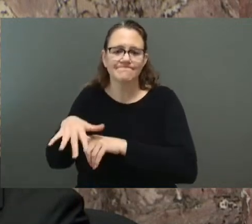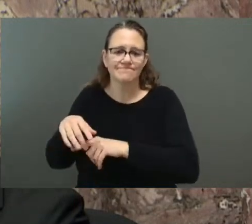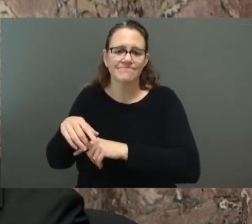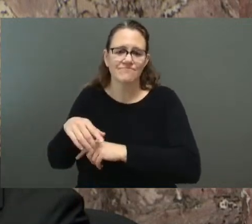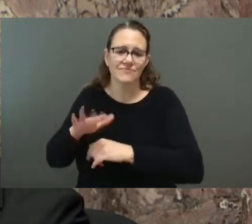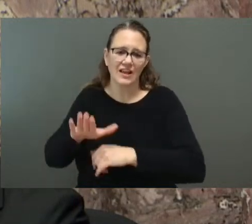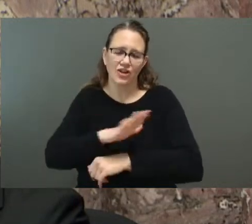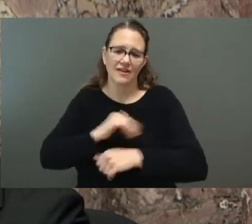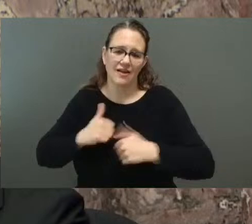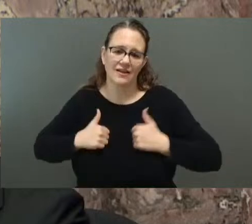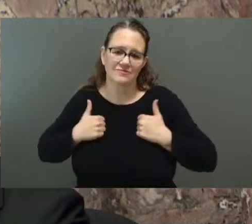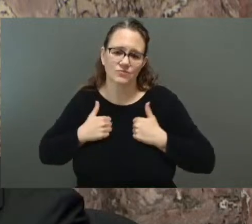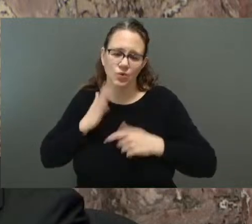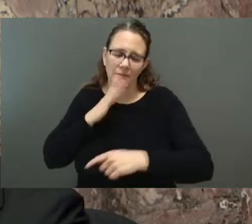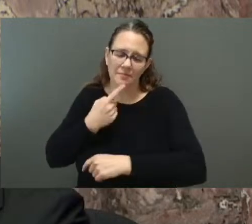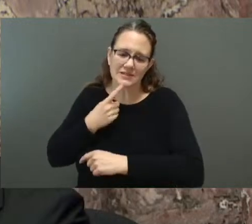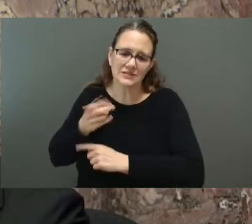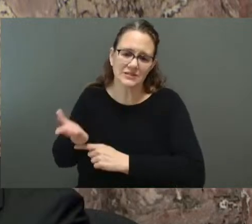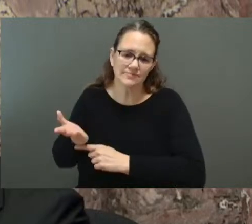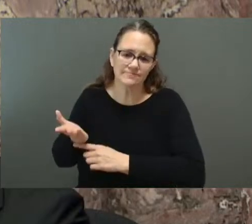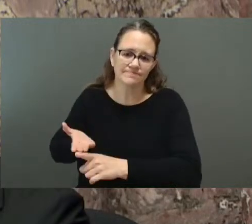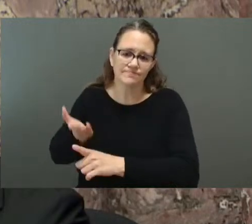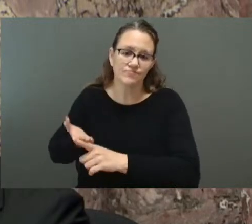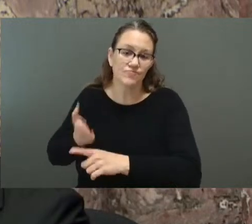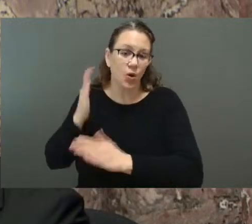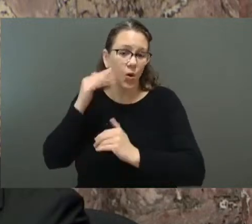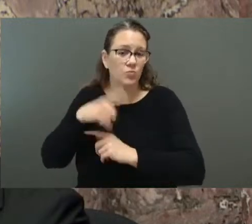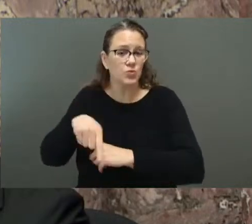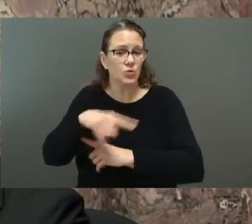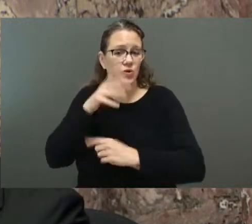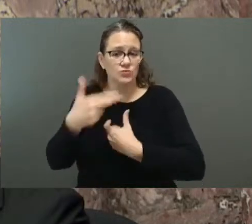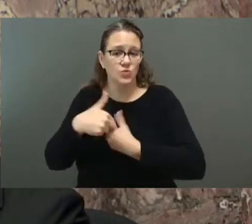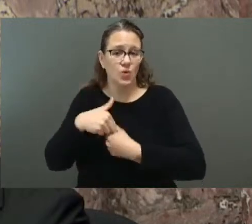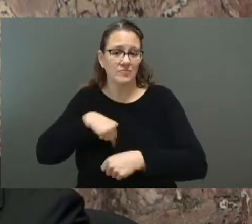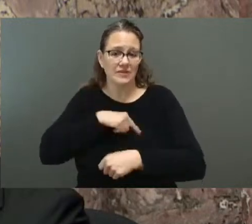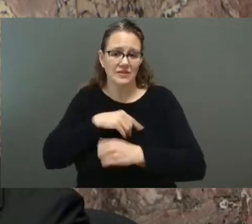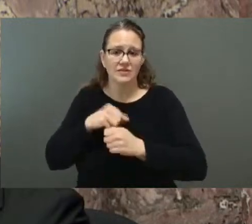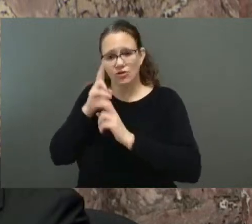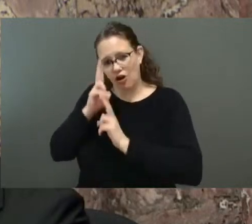join me in honoring the life and service of Kim Novak.